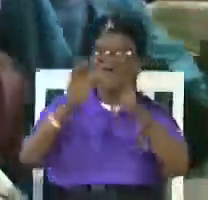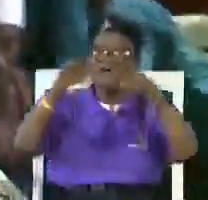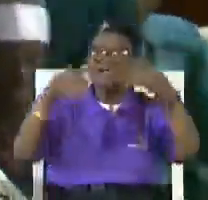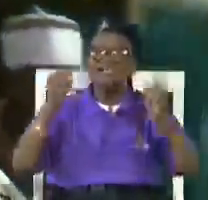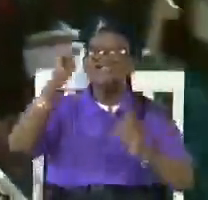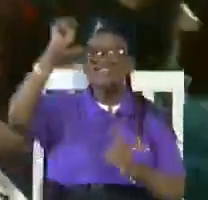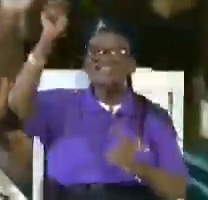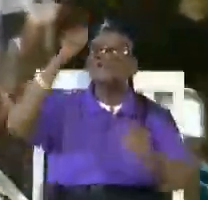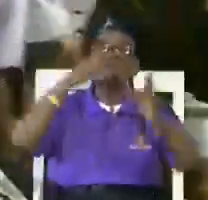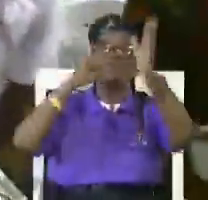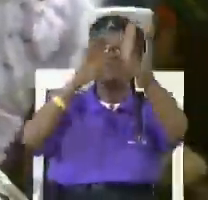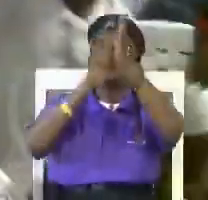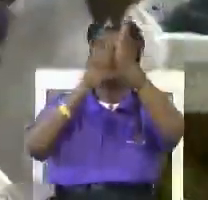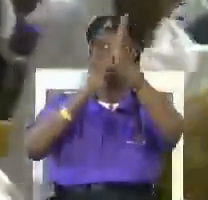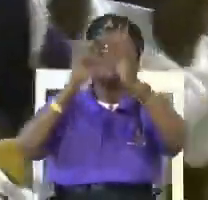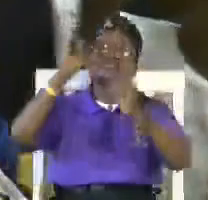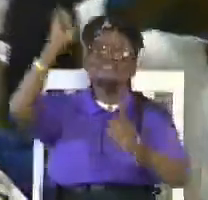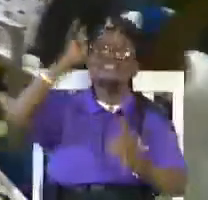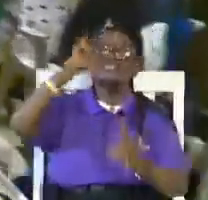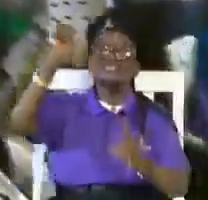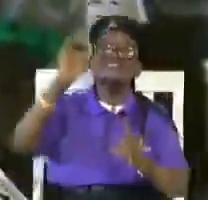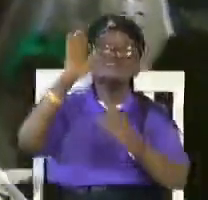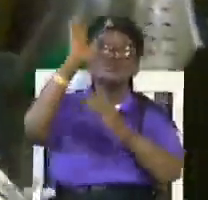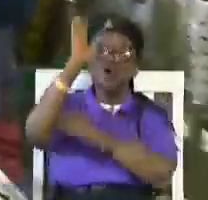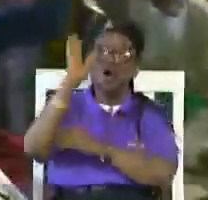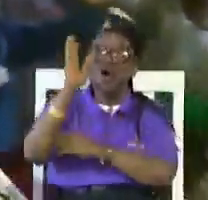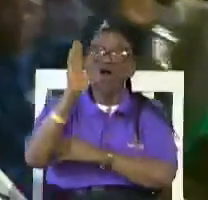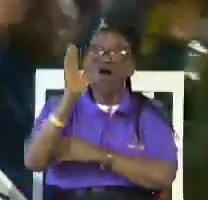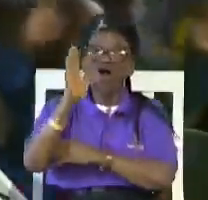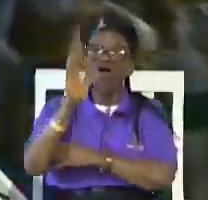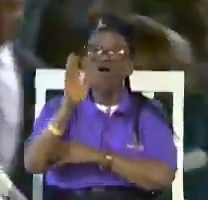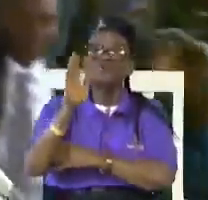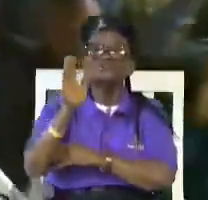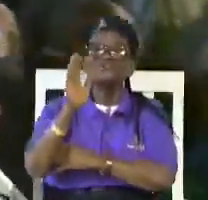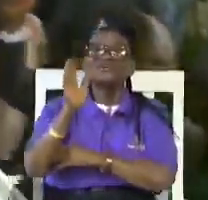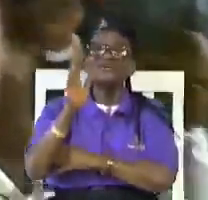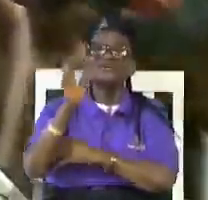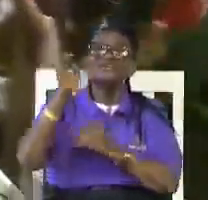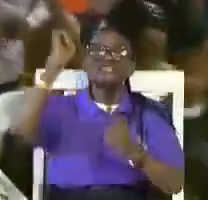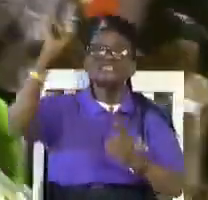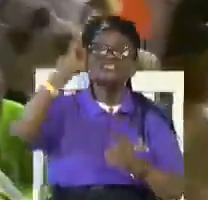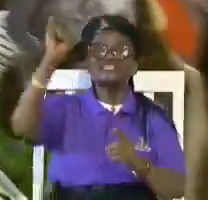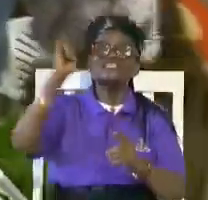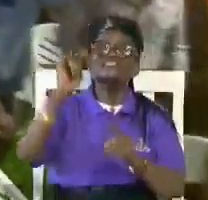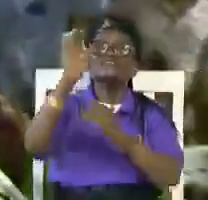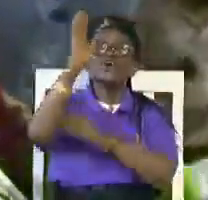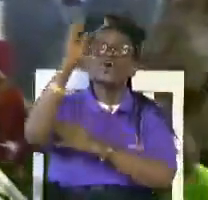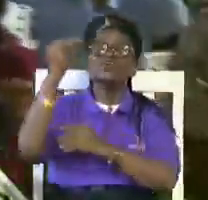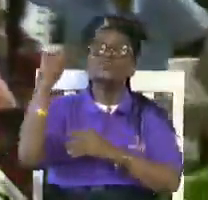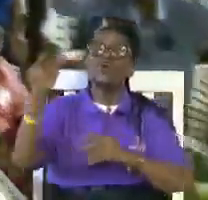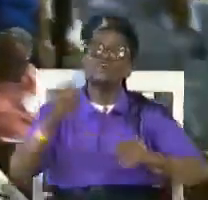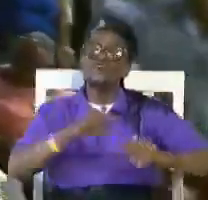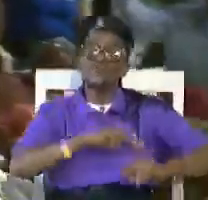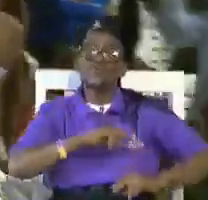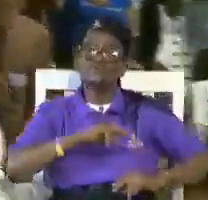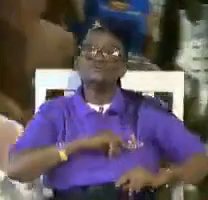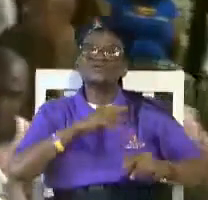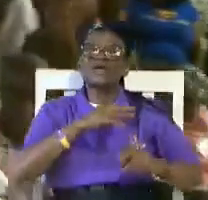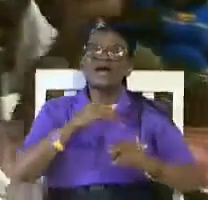praise. He's the God that brings joy. He's the God of hope. He's